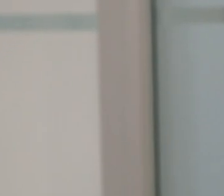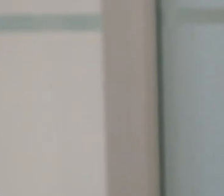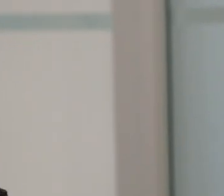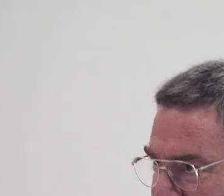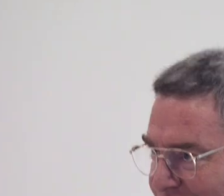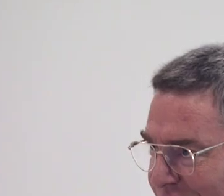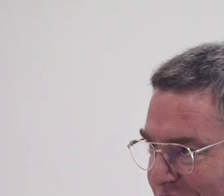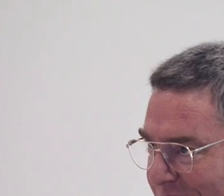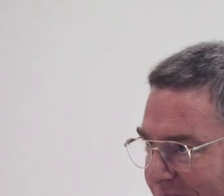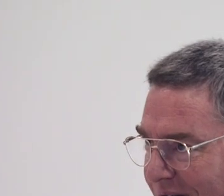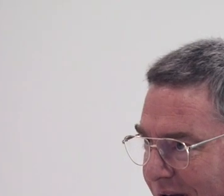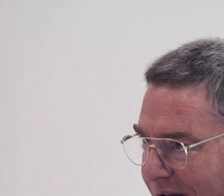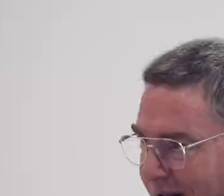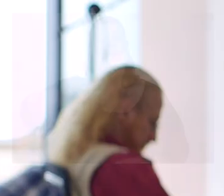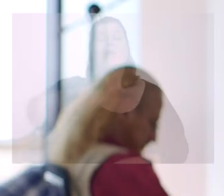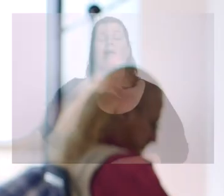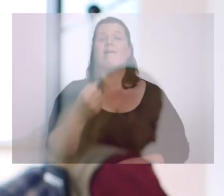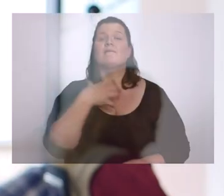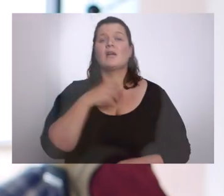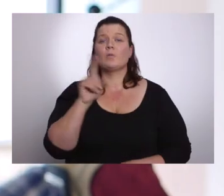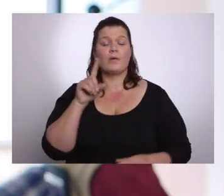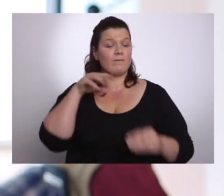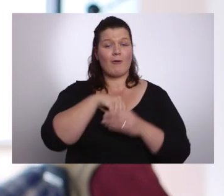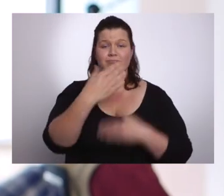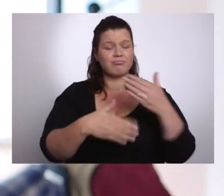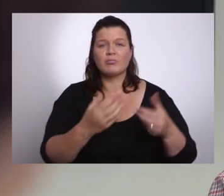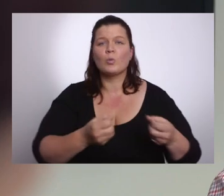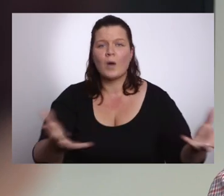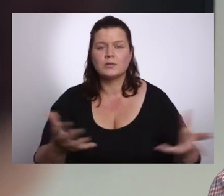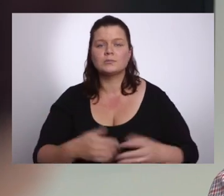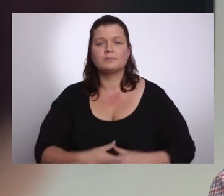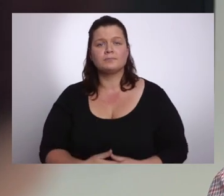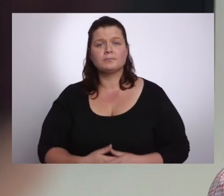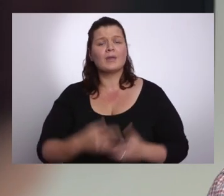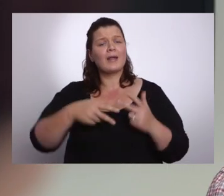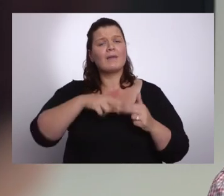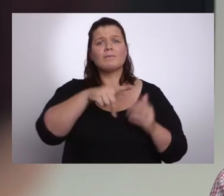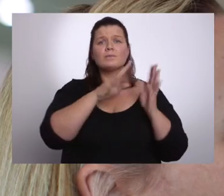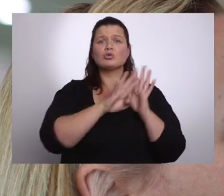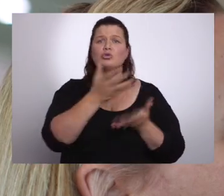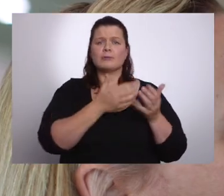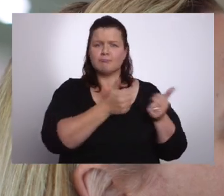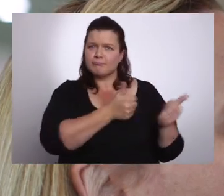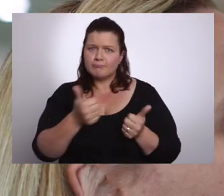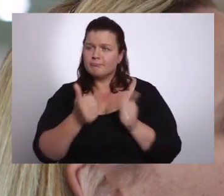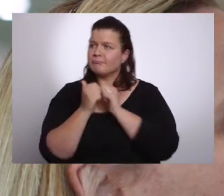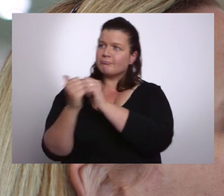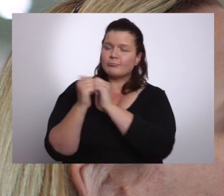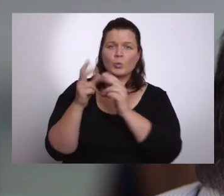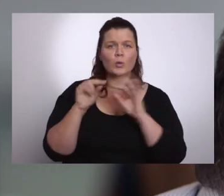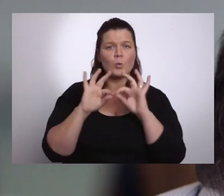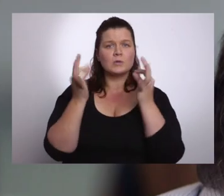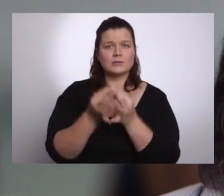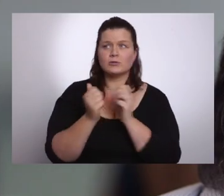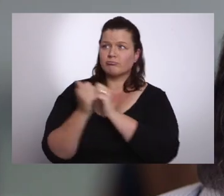People have this fear that they get involved in a process and it will go to waste. One of the wonderful things, I believe, about a citizen's jury when